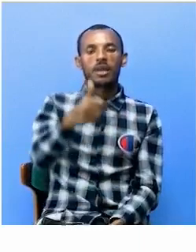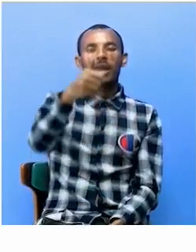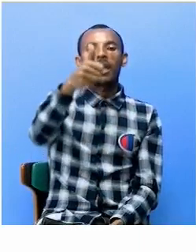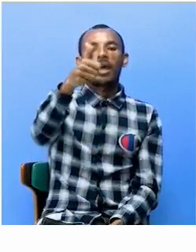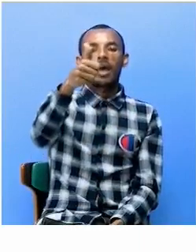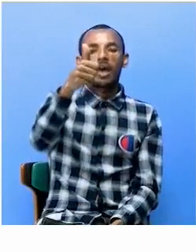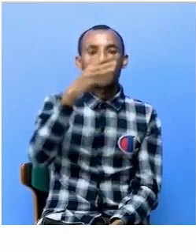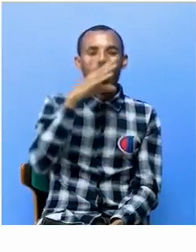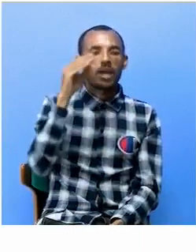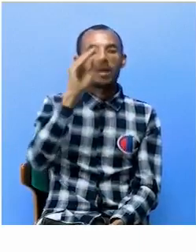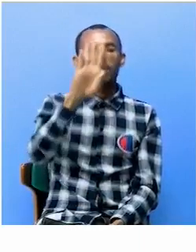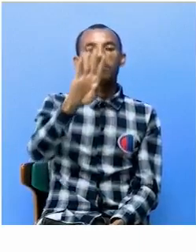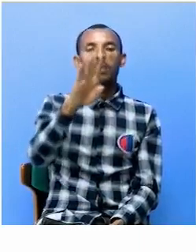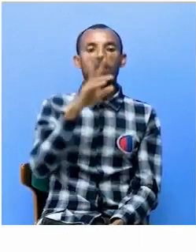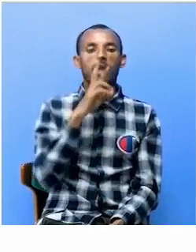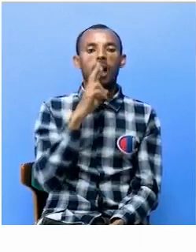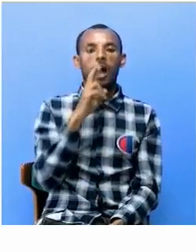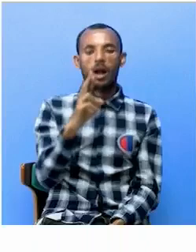and B are